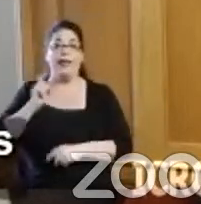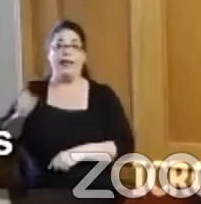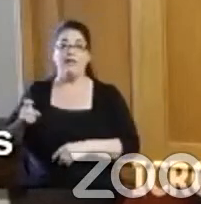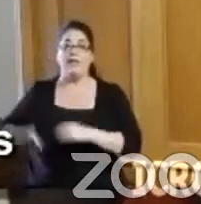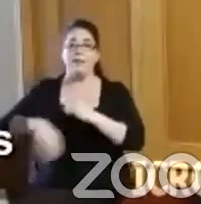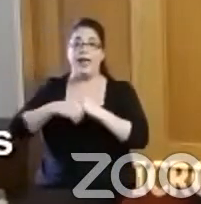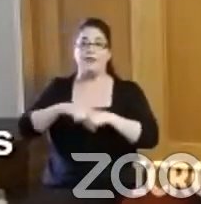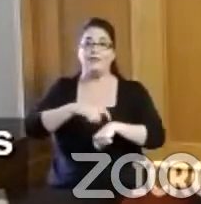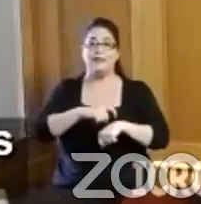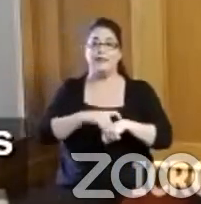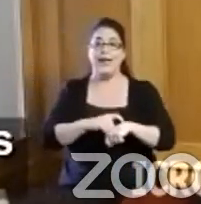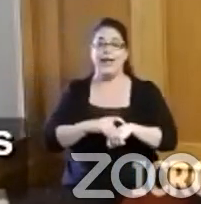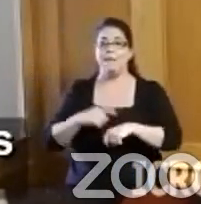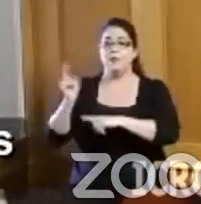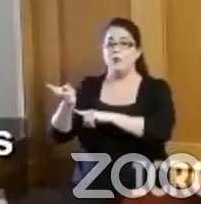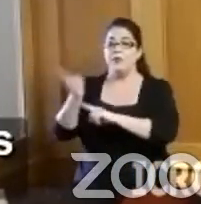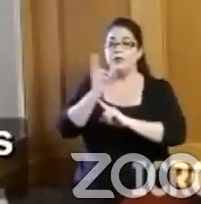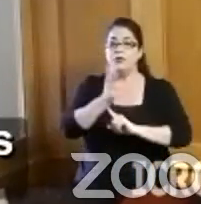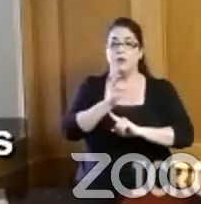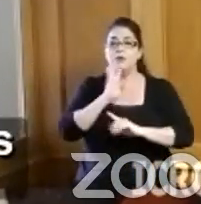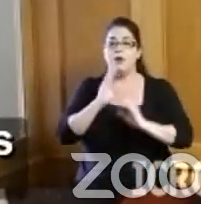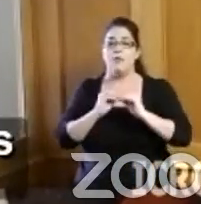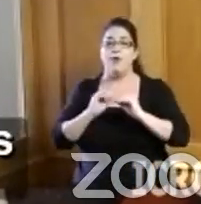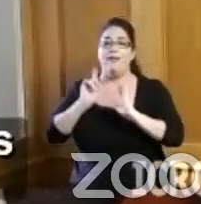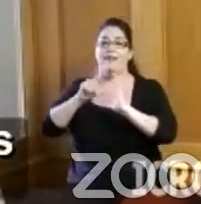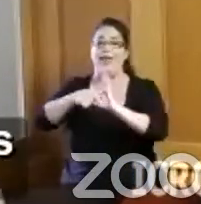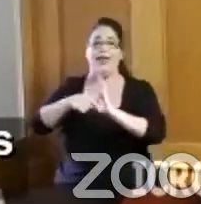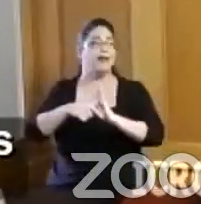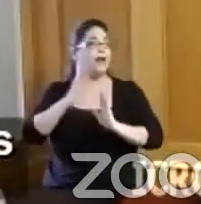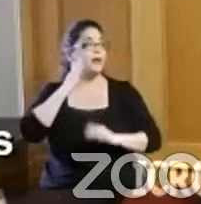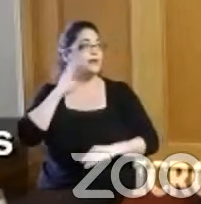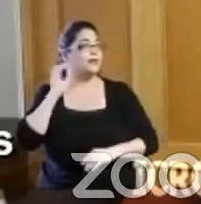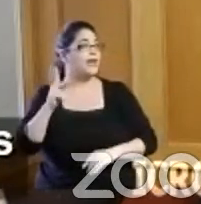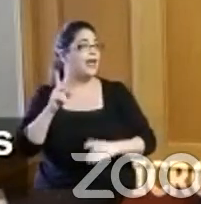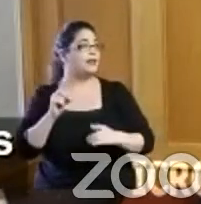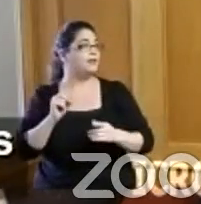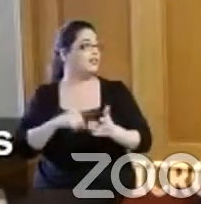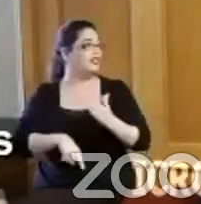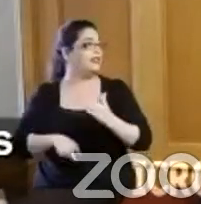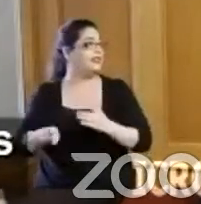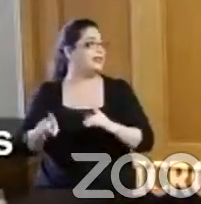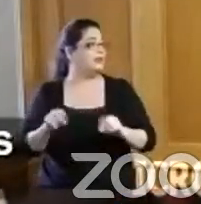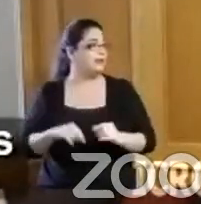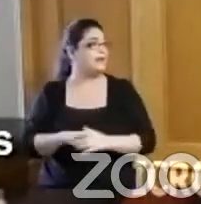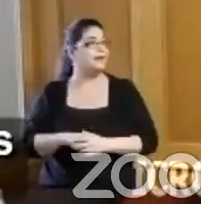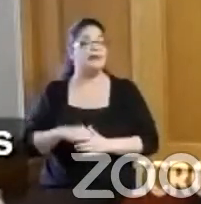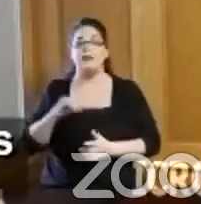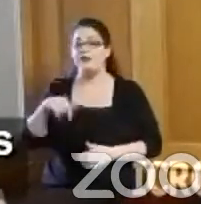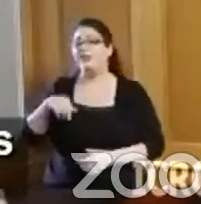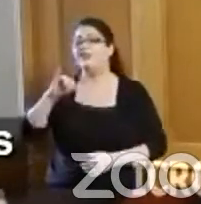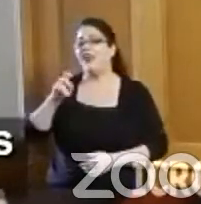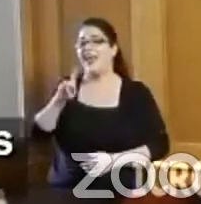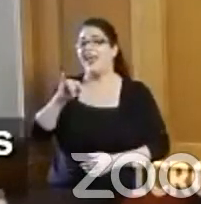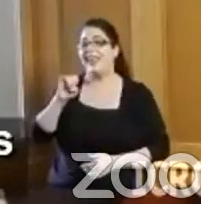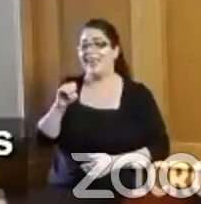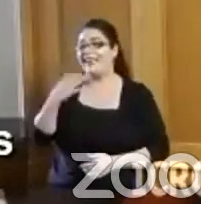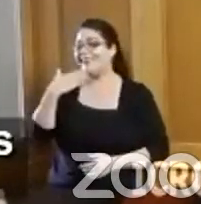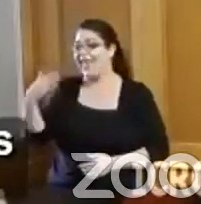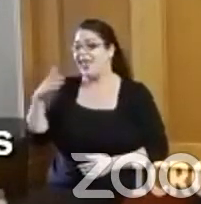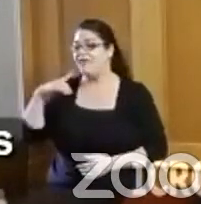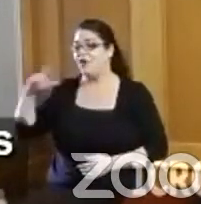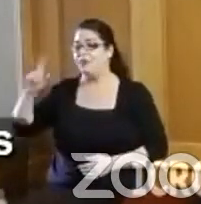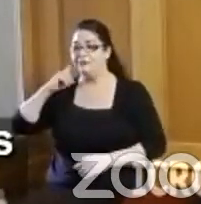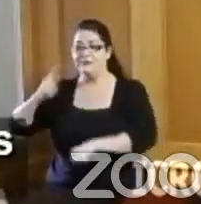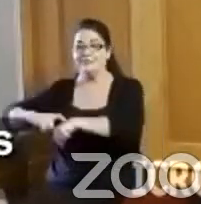and give you to. So we'll talk about that later. I know Jackie's doing what she needs to do. Jackie, I'm looking. But so you